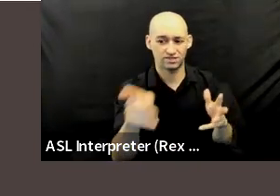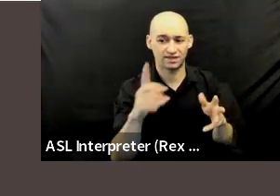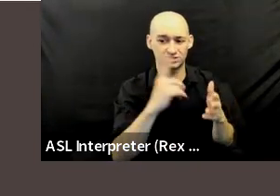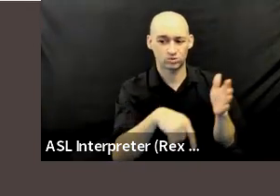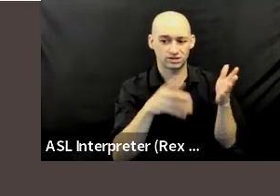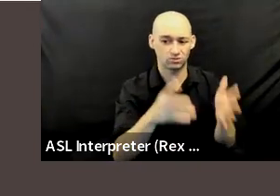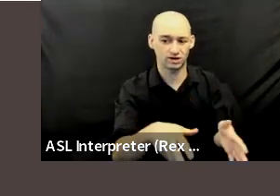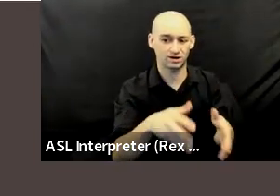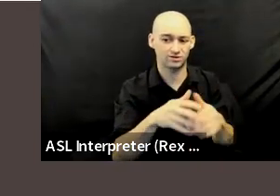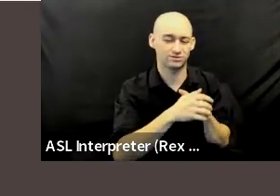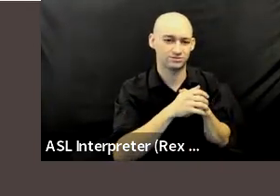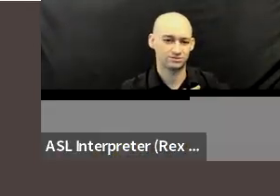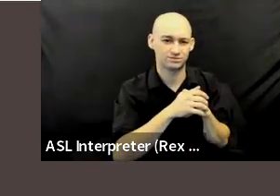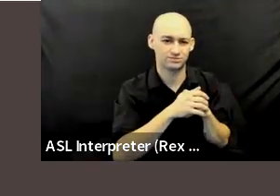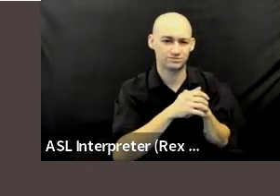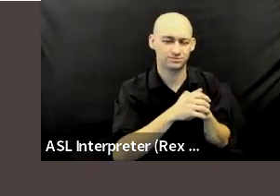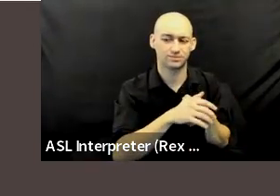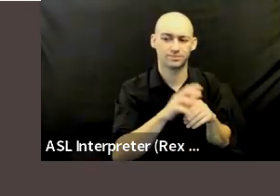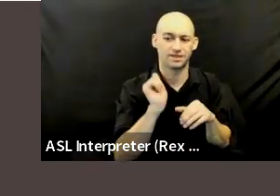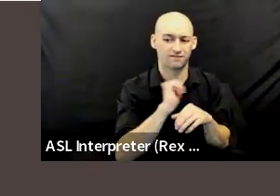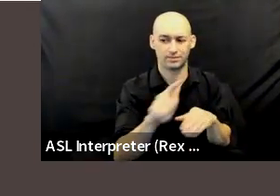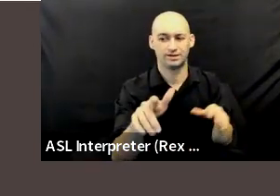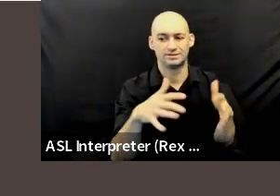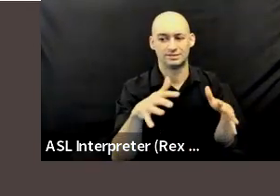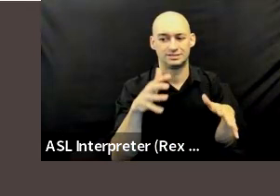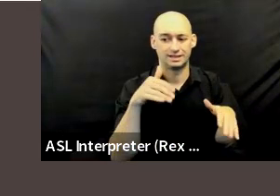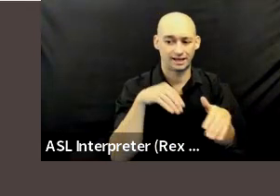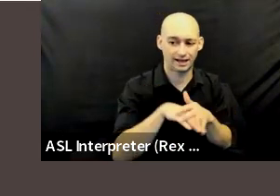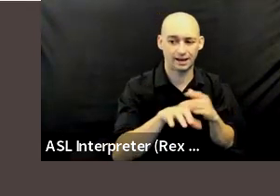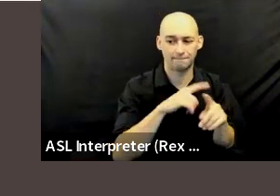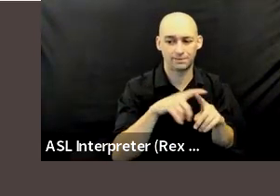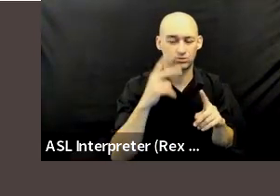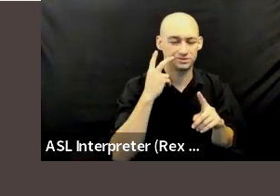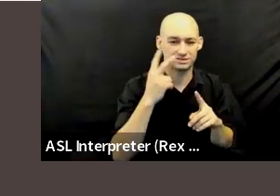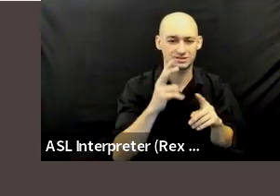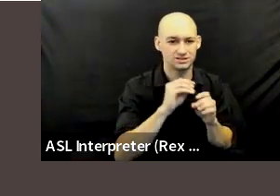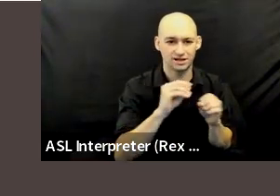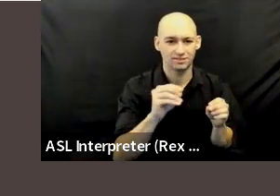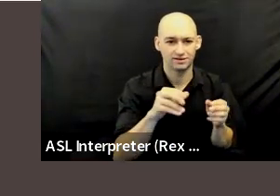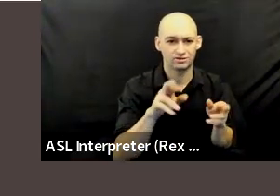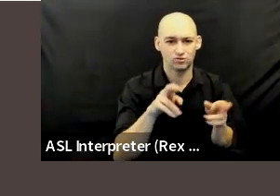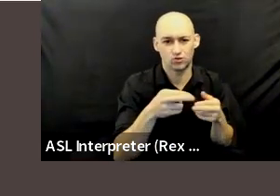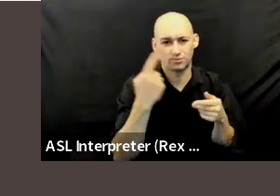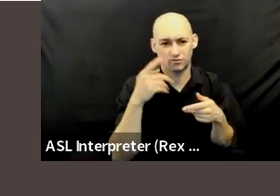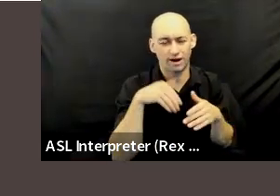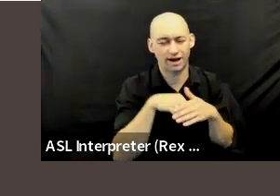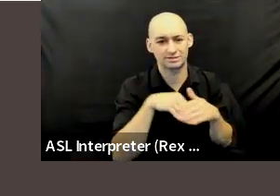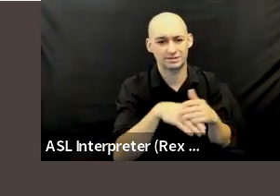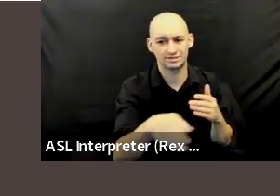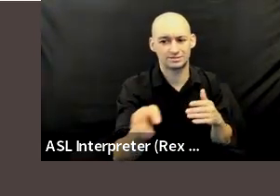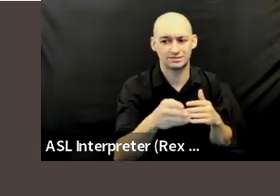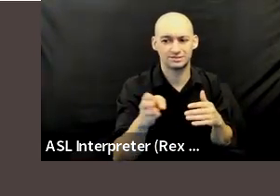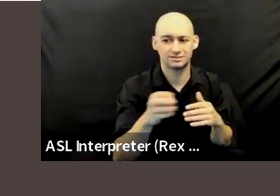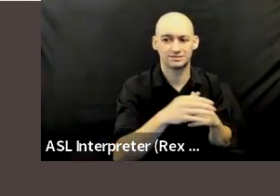left. And everybody was anxious to get in, but as you can see, there was no room for access. And so some of the